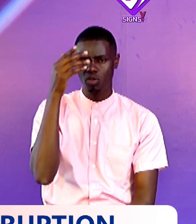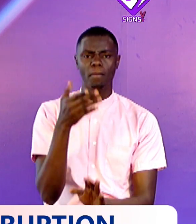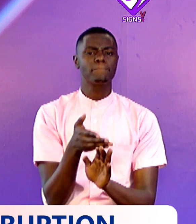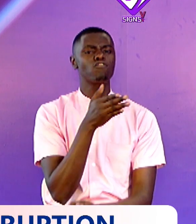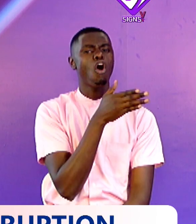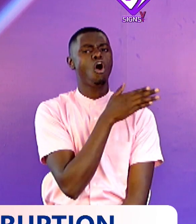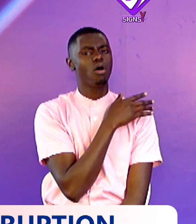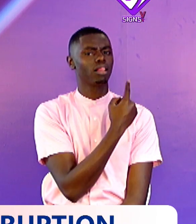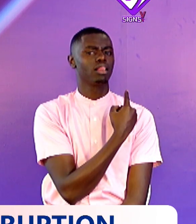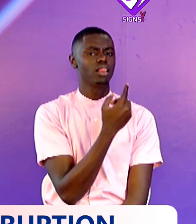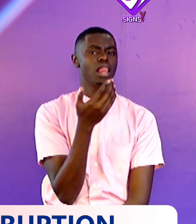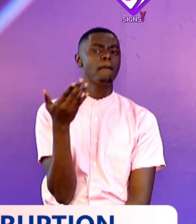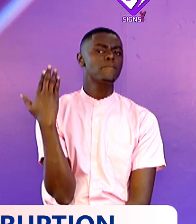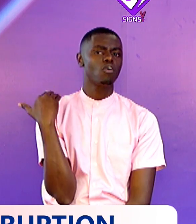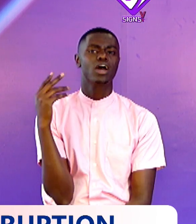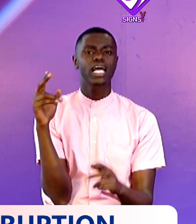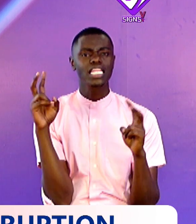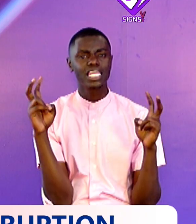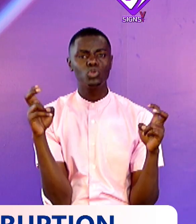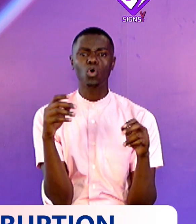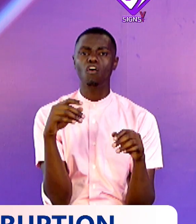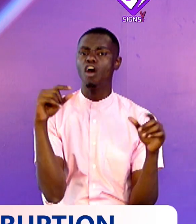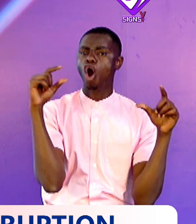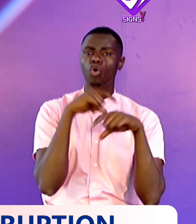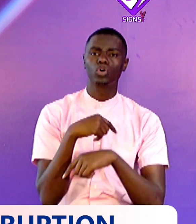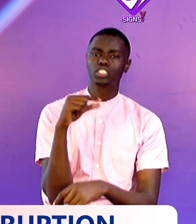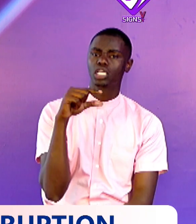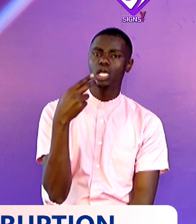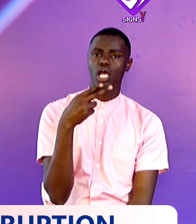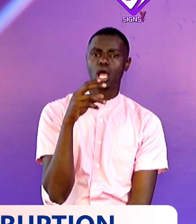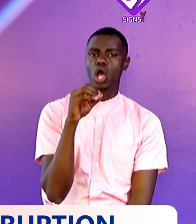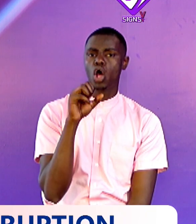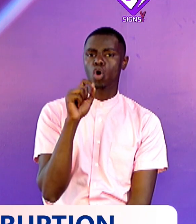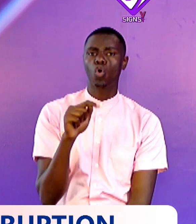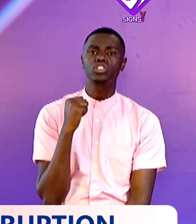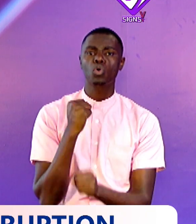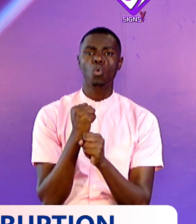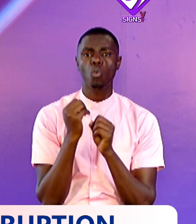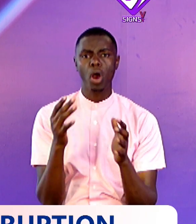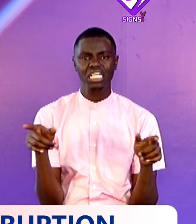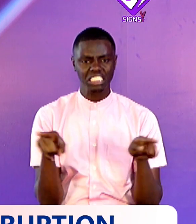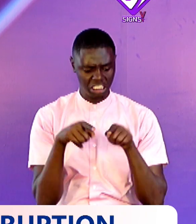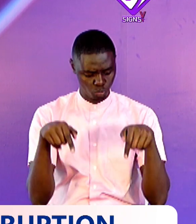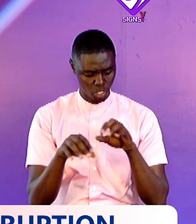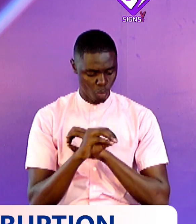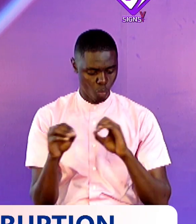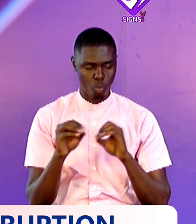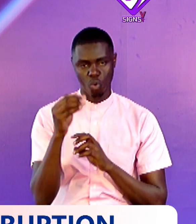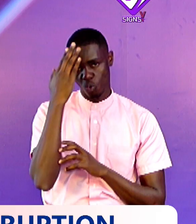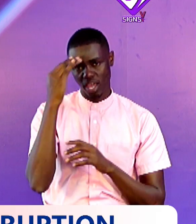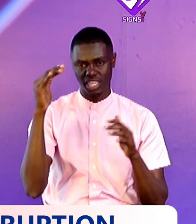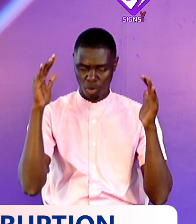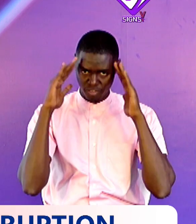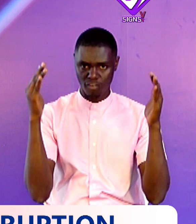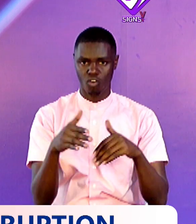then, even the issue of ghost workers was not as it is today, because they were so keen.